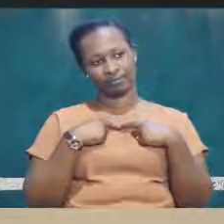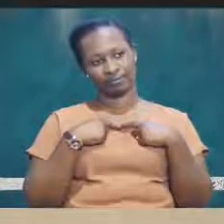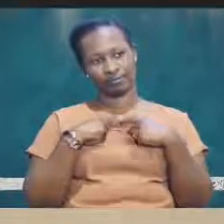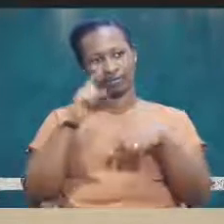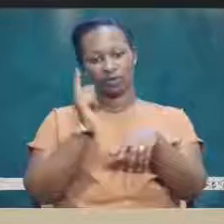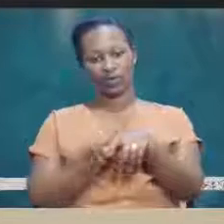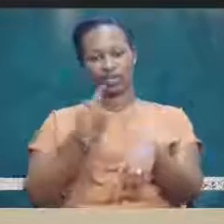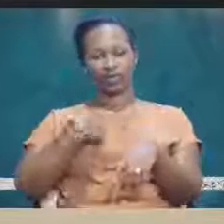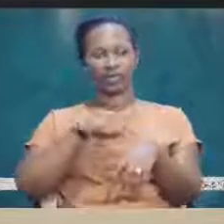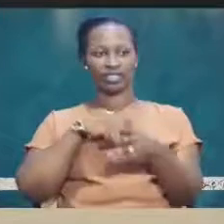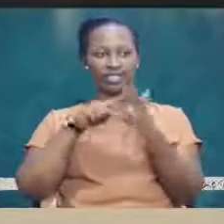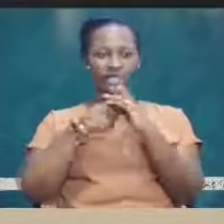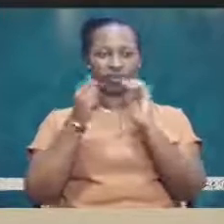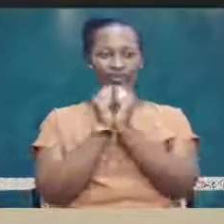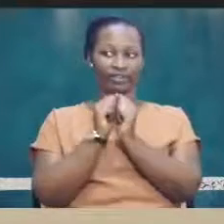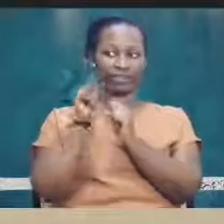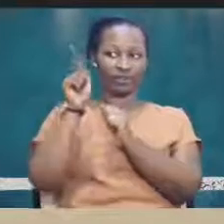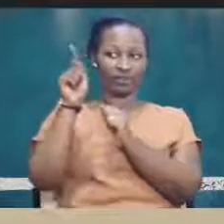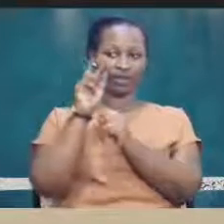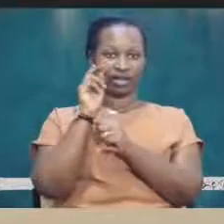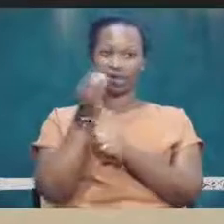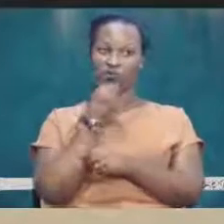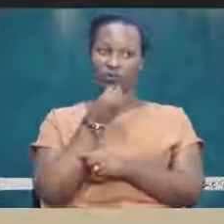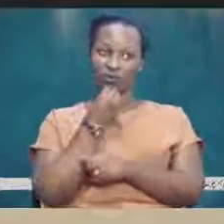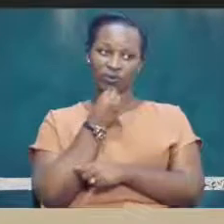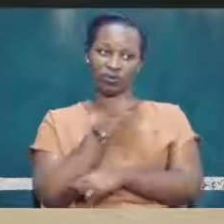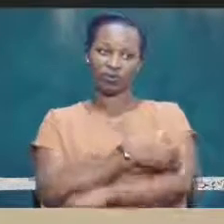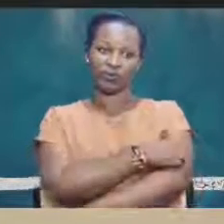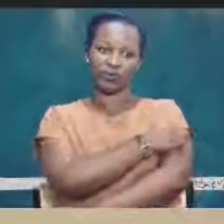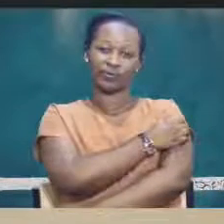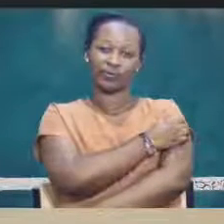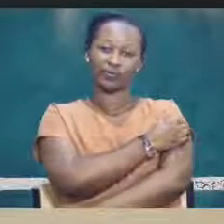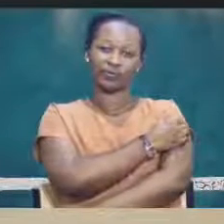When we start with this one, nutrition,